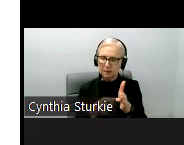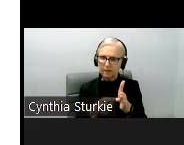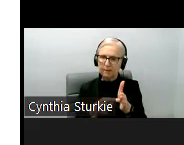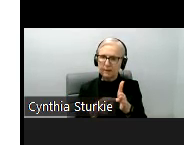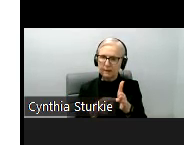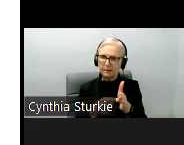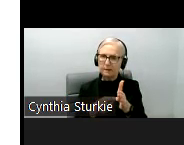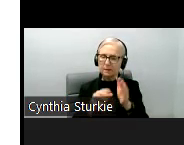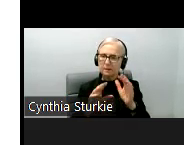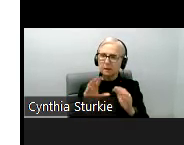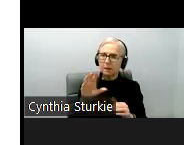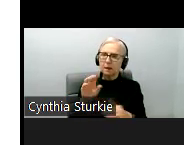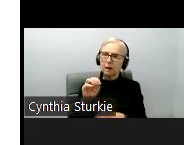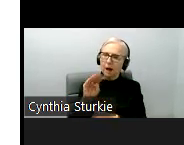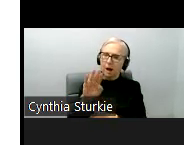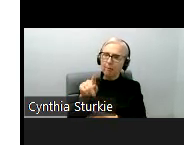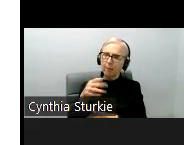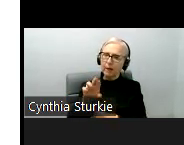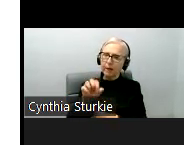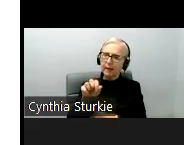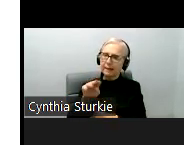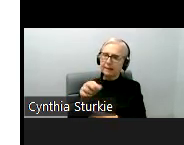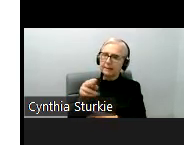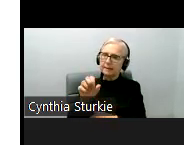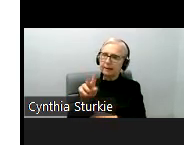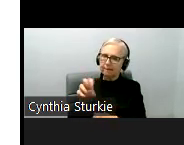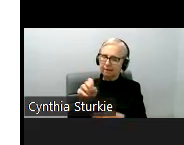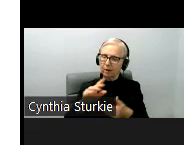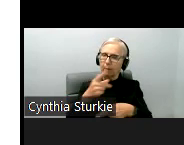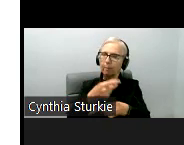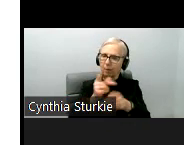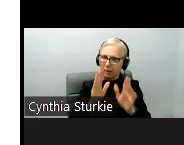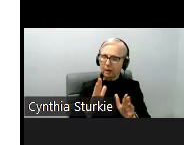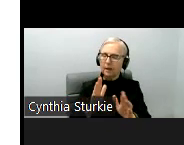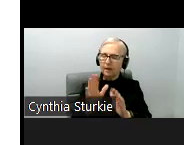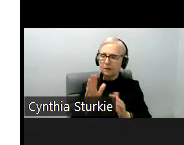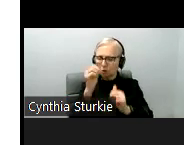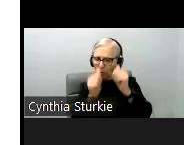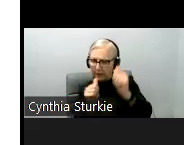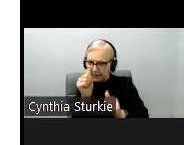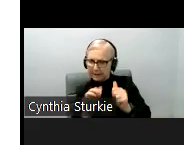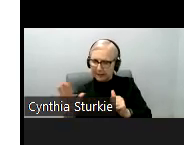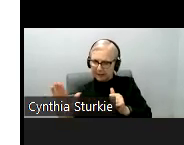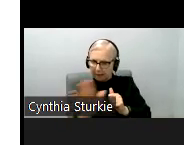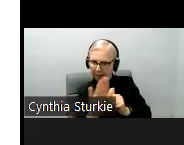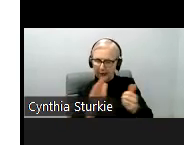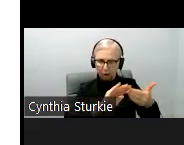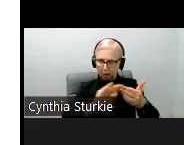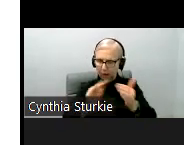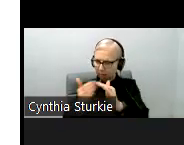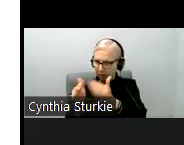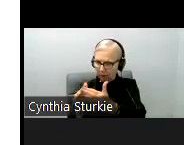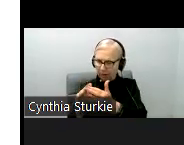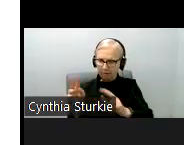comprehensive community safety net providers is to complete a community assessment. Now, this assessment must look